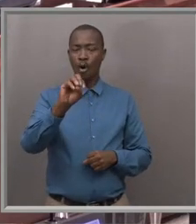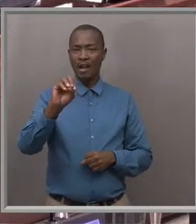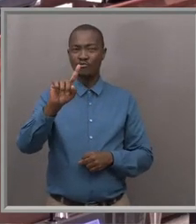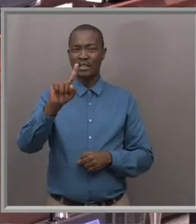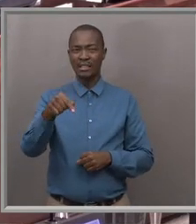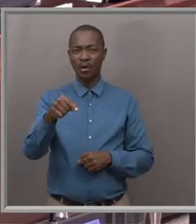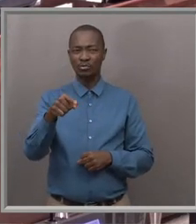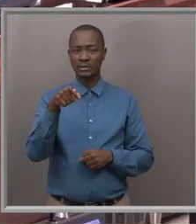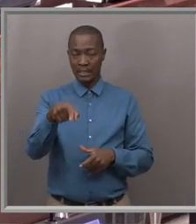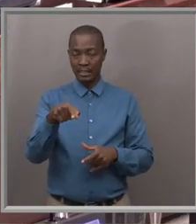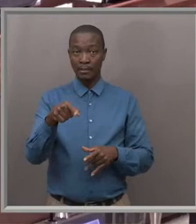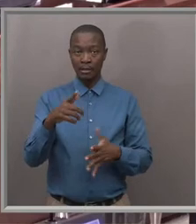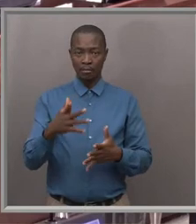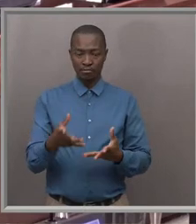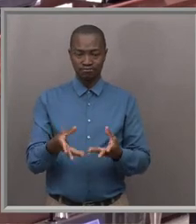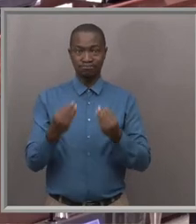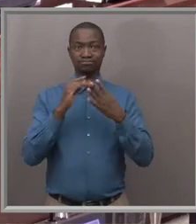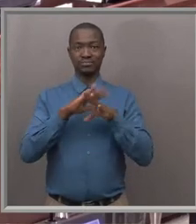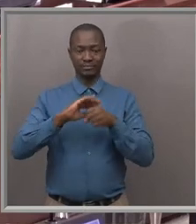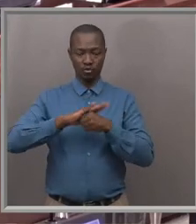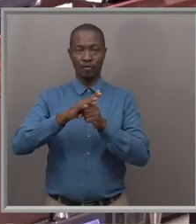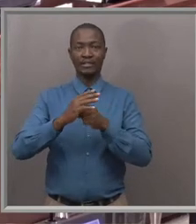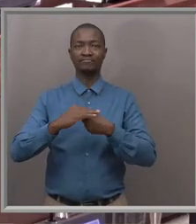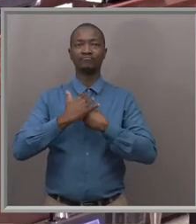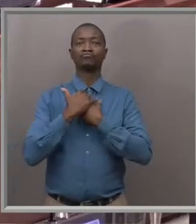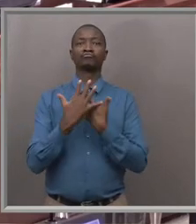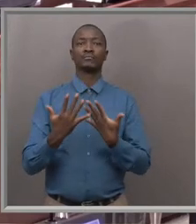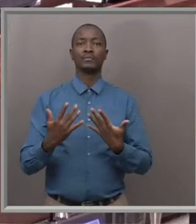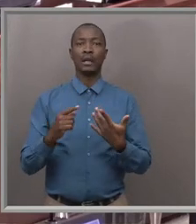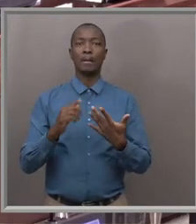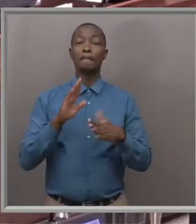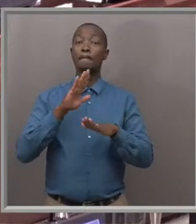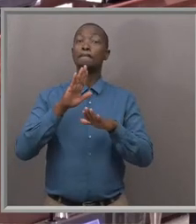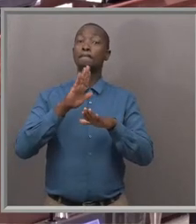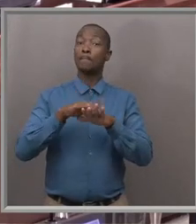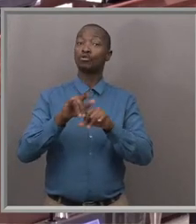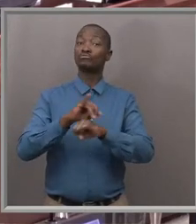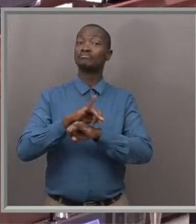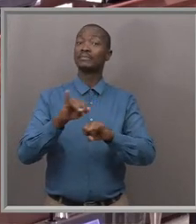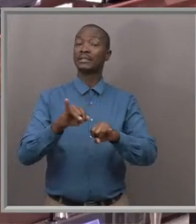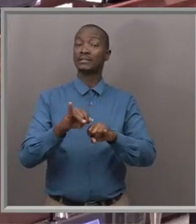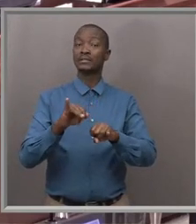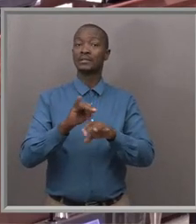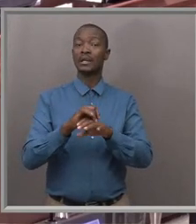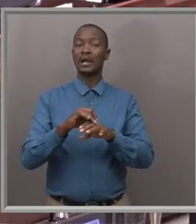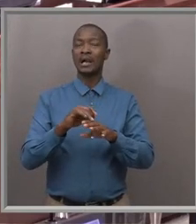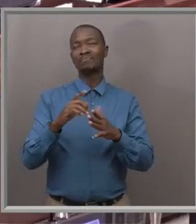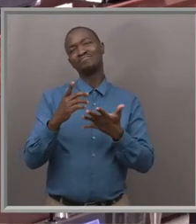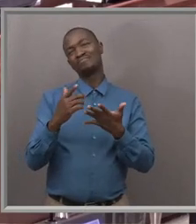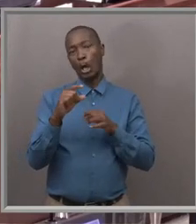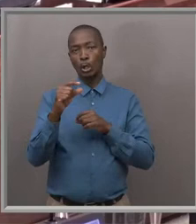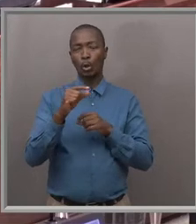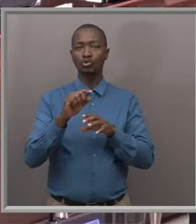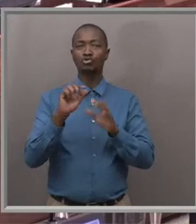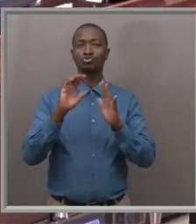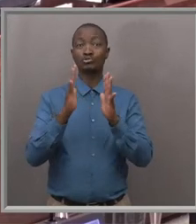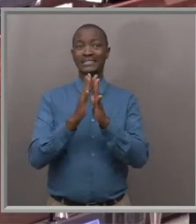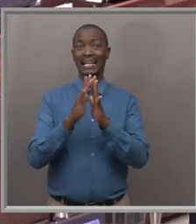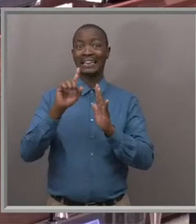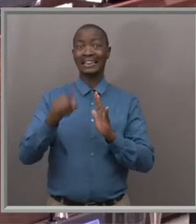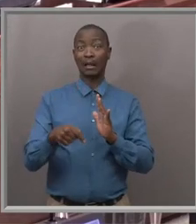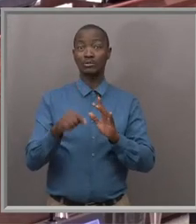have contracted coronavirus, and most painfully, close to 10,000 people have succumbed